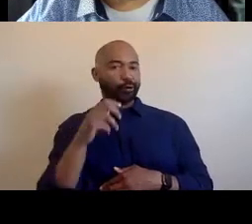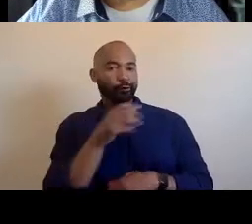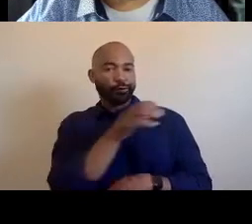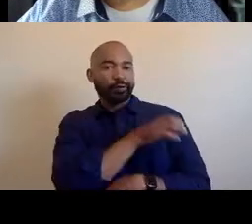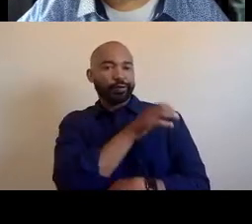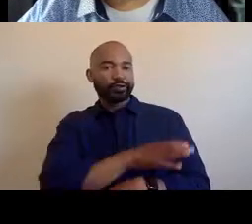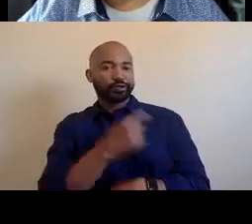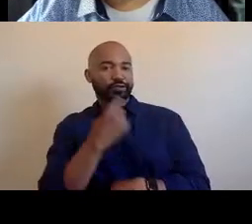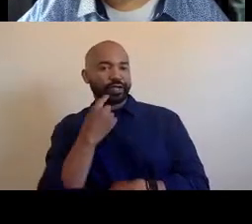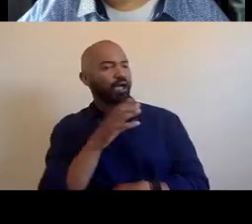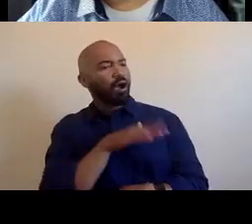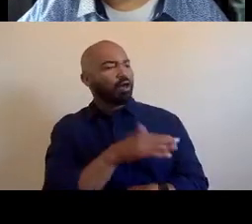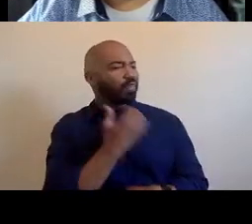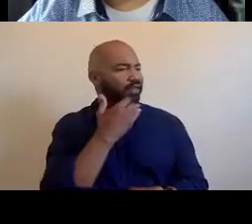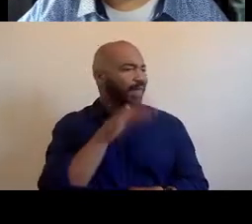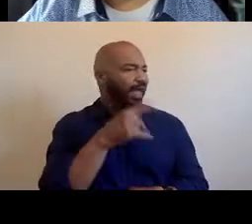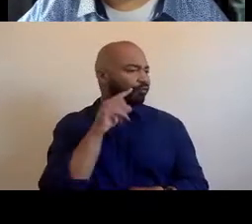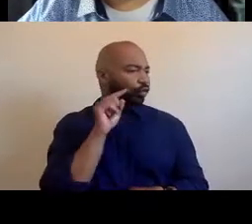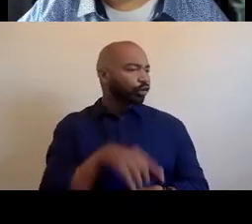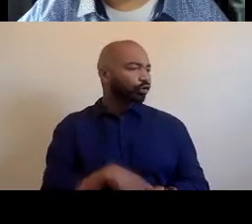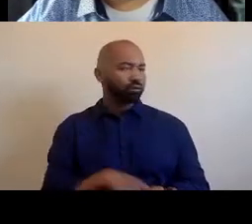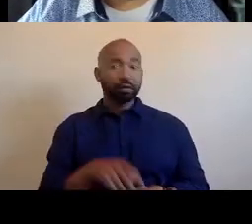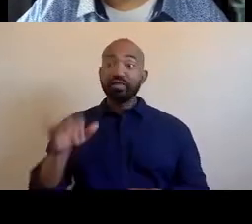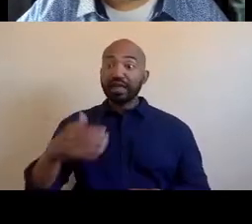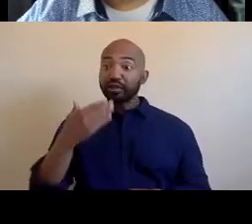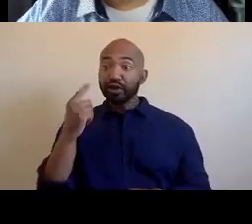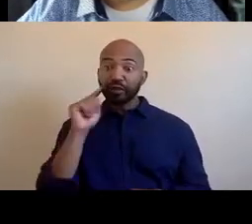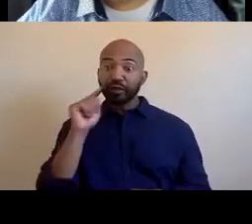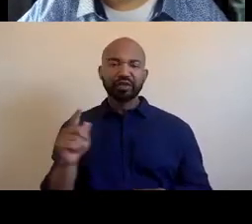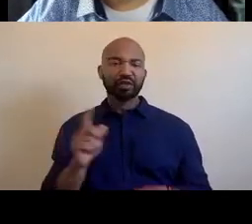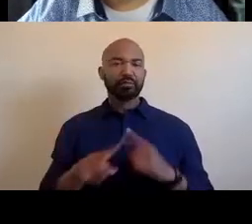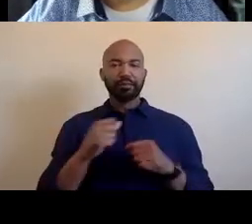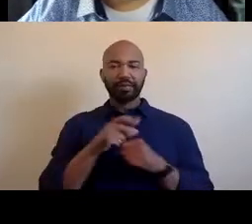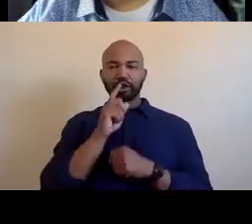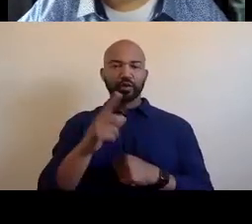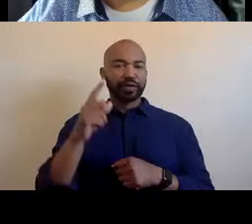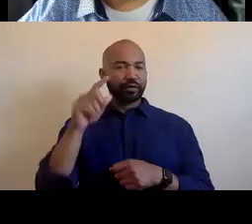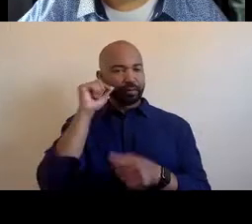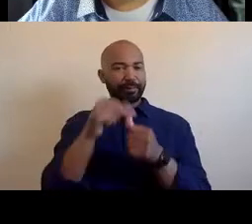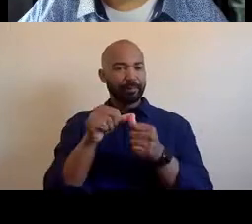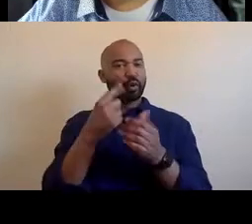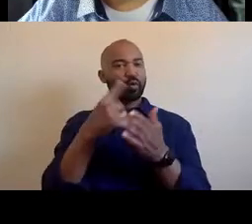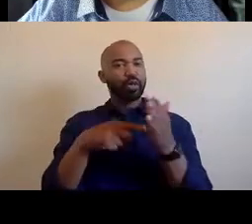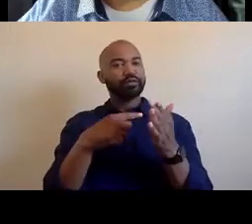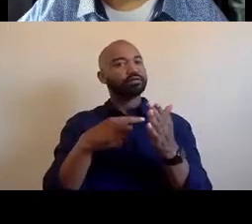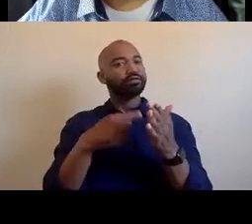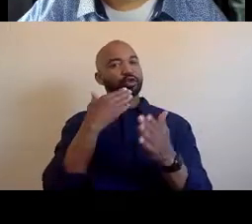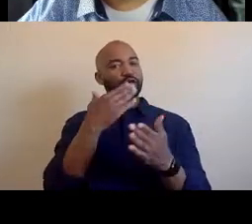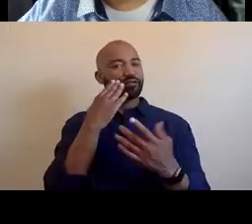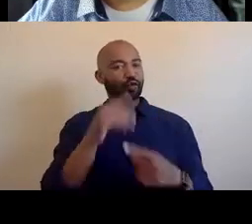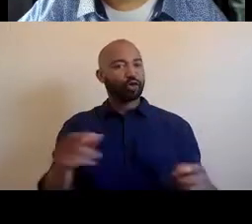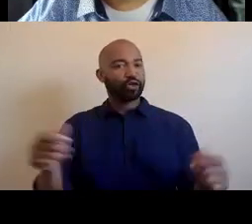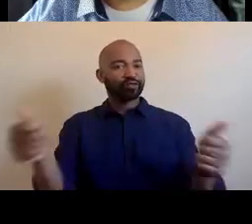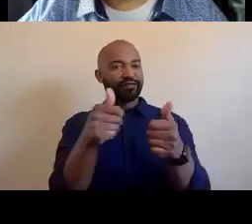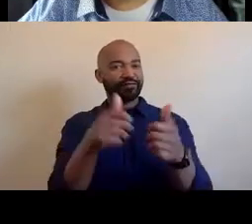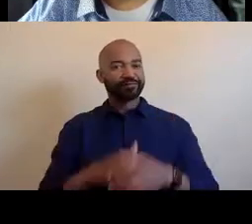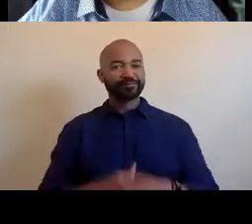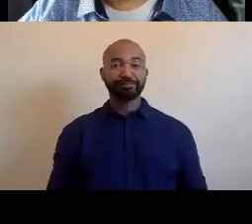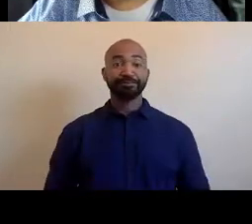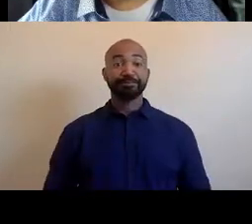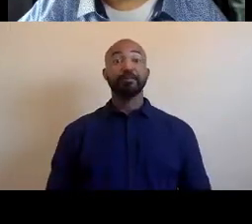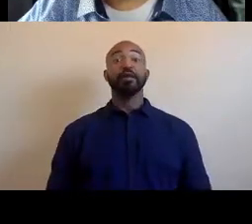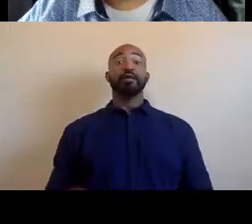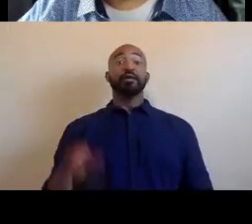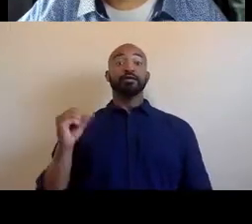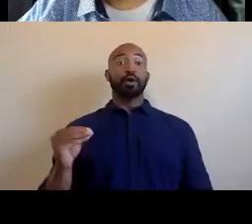So I want people to consider what that means for them as well. So that's the